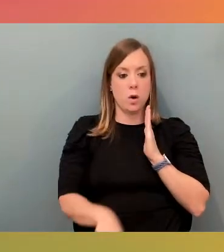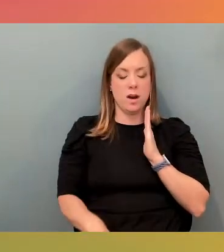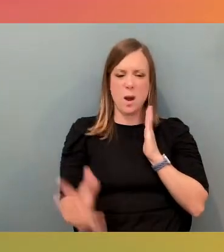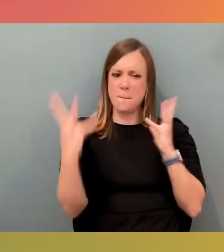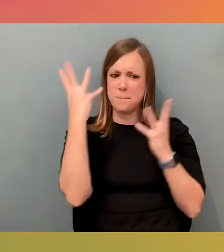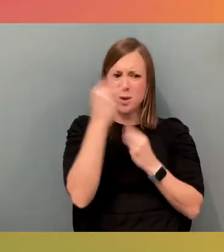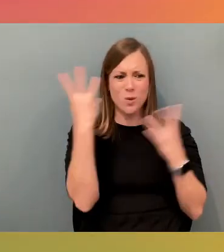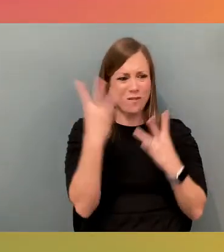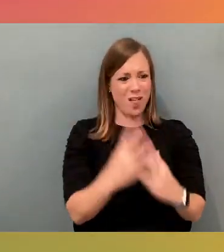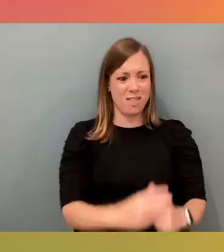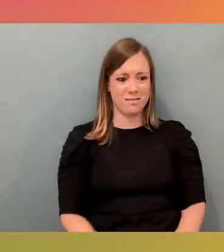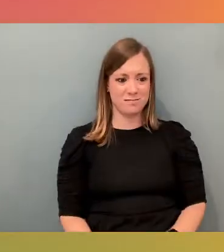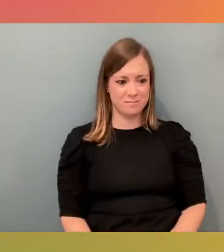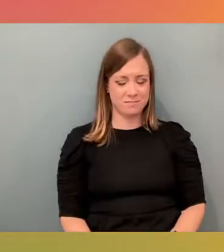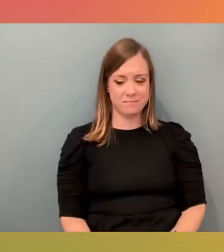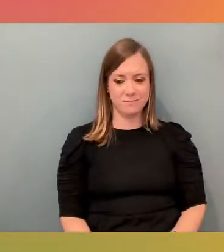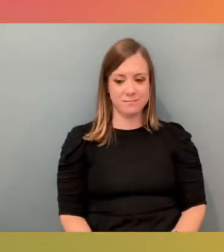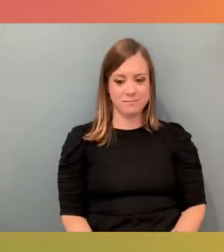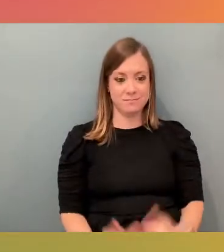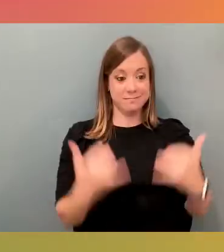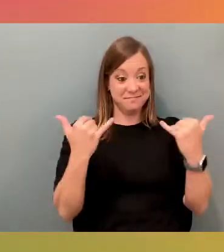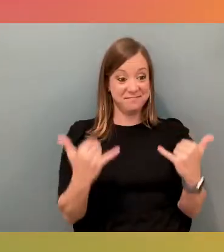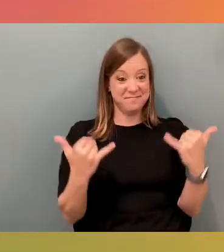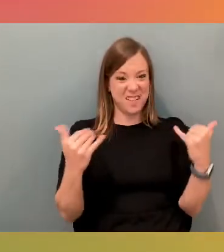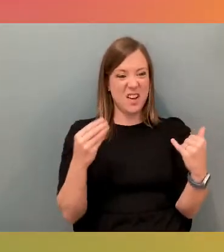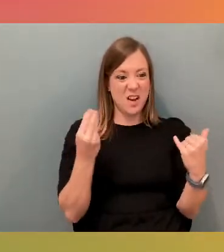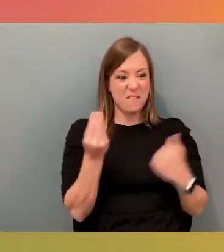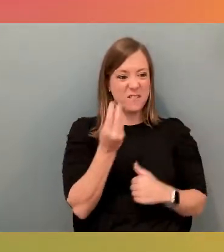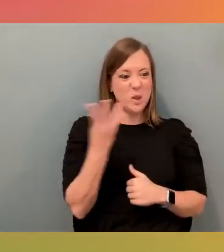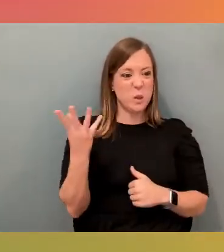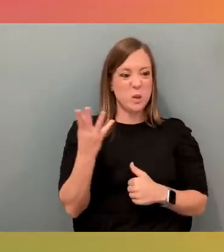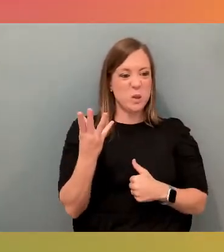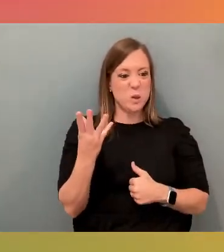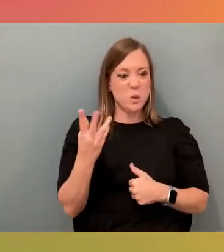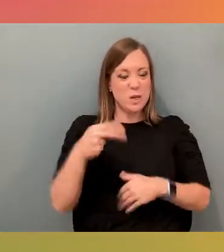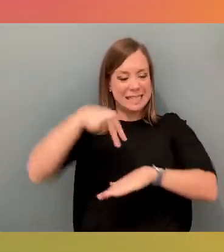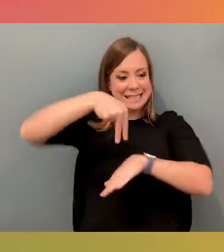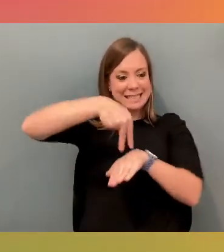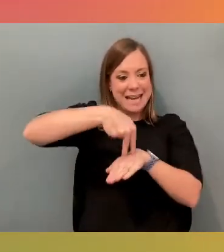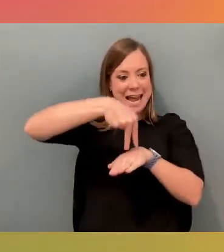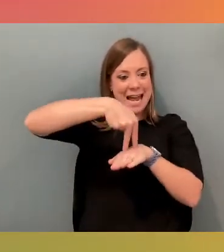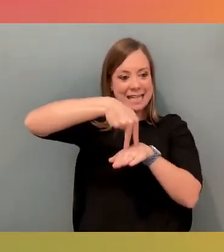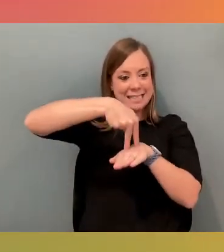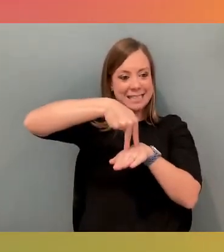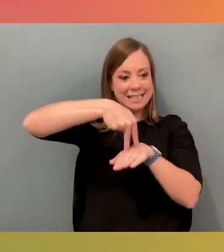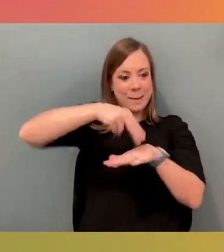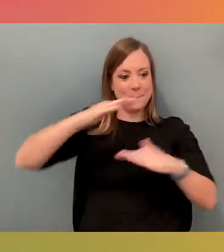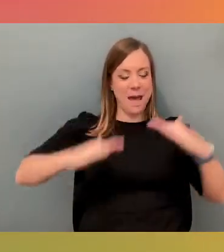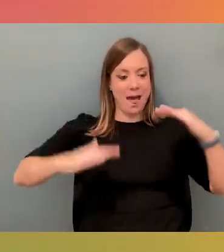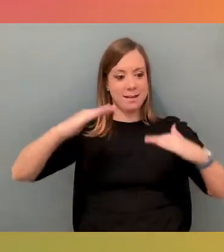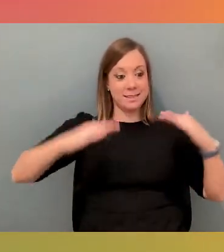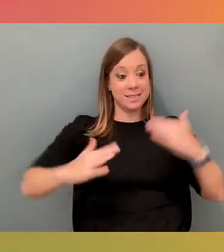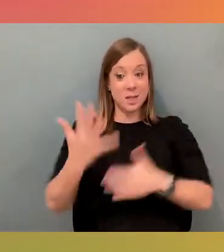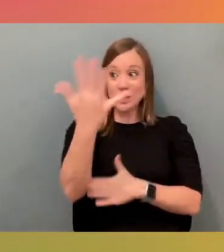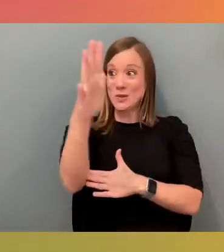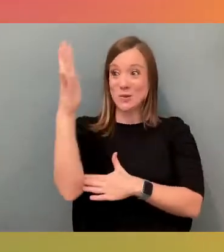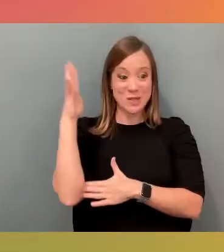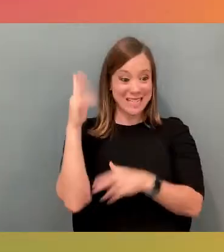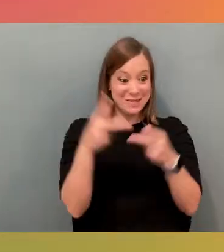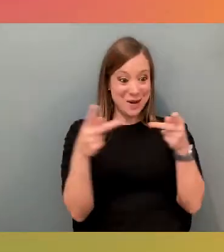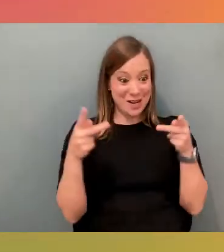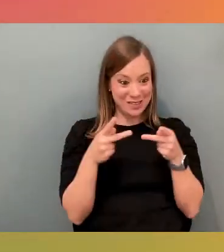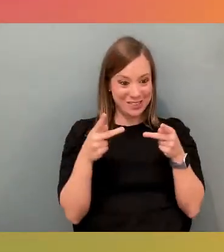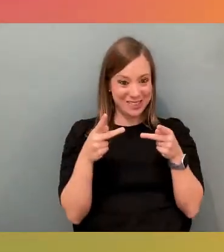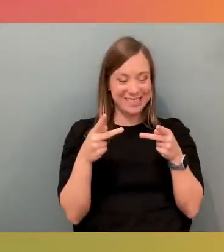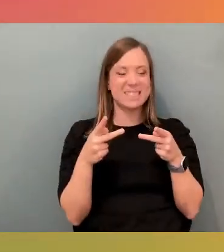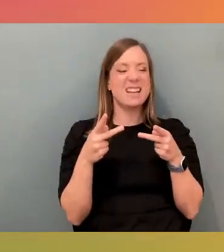done. We're gonna move to a few standing balances. So let's start with the tree pose. Everyone's heard of tree pose. Well, we're gonna